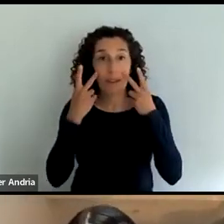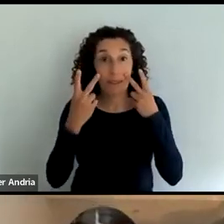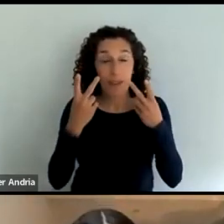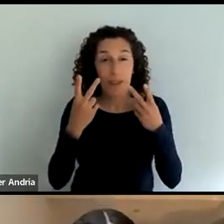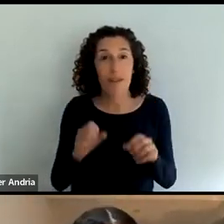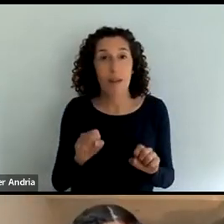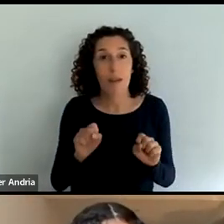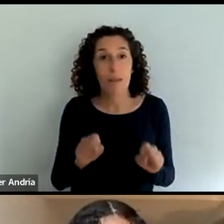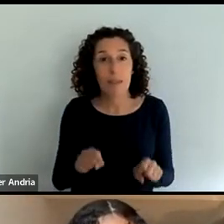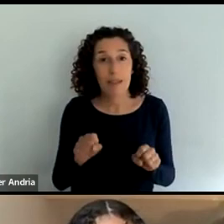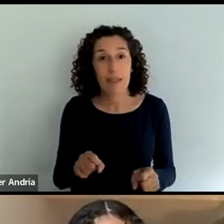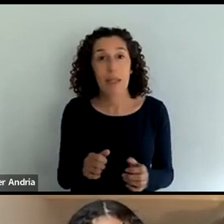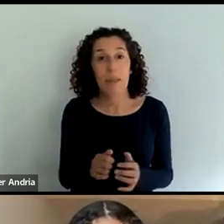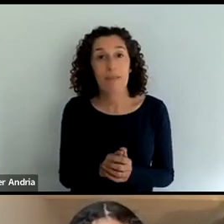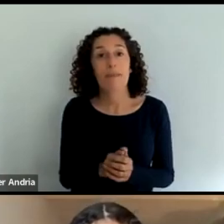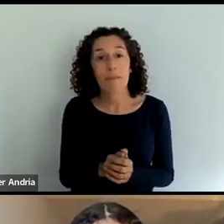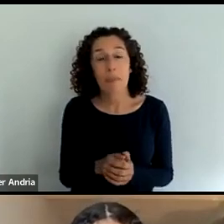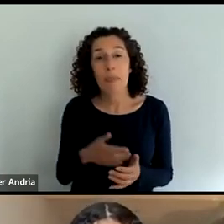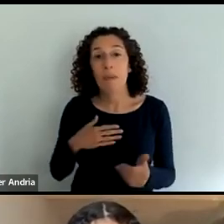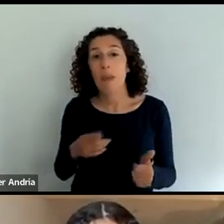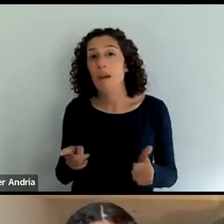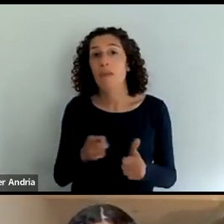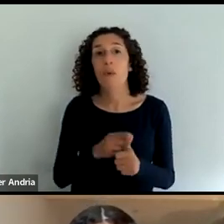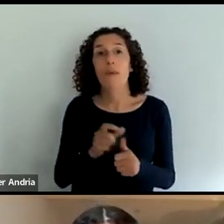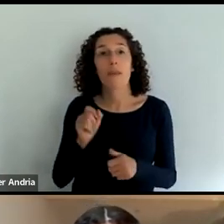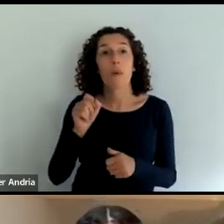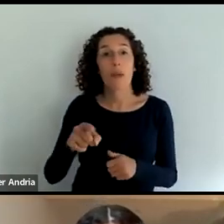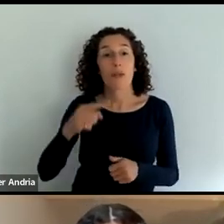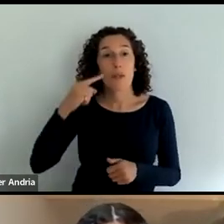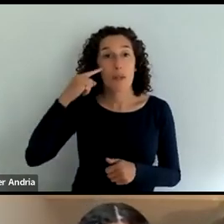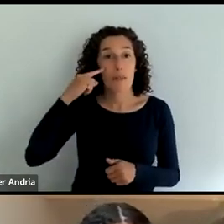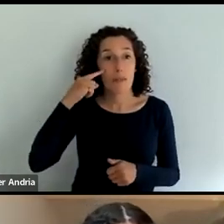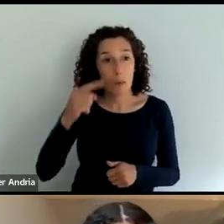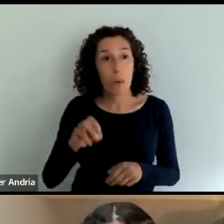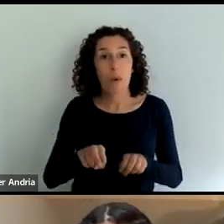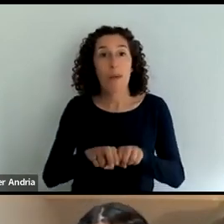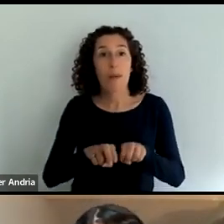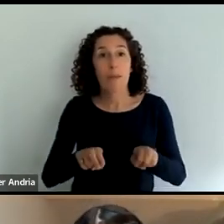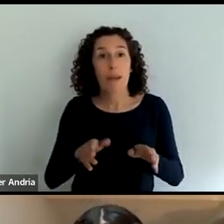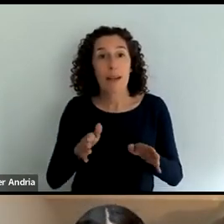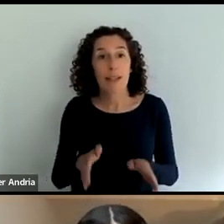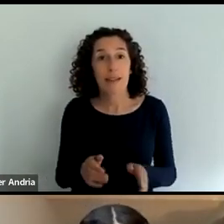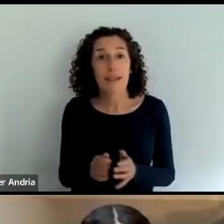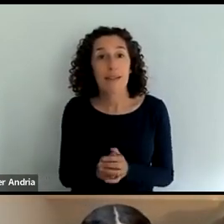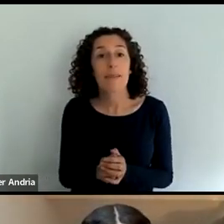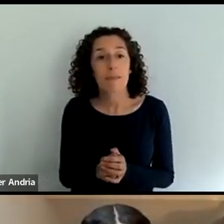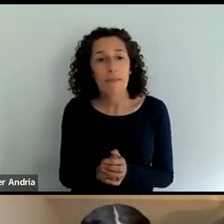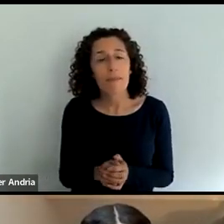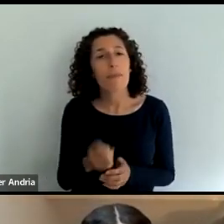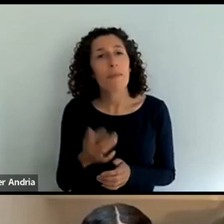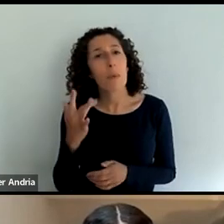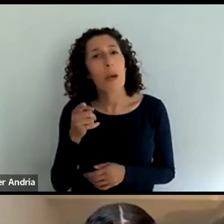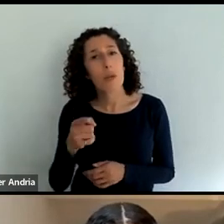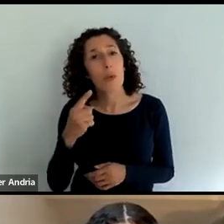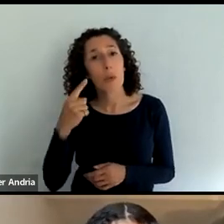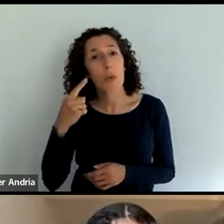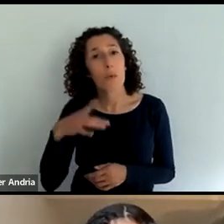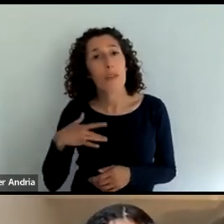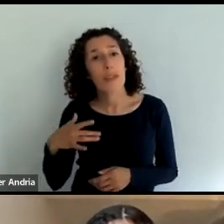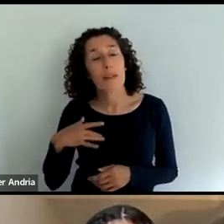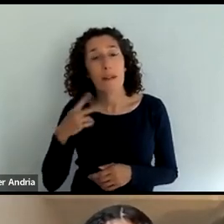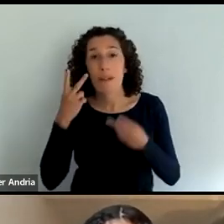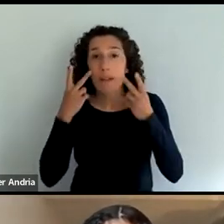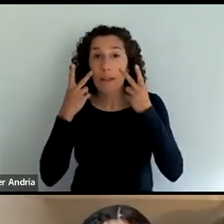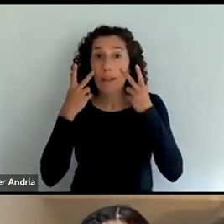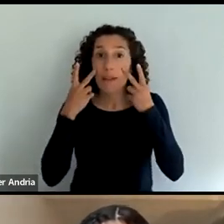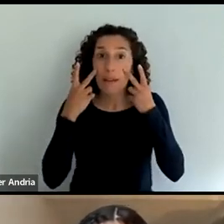for the panelists is, why do you think visibility is